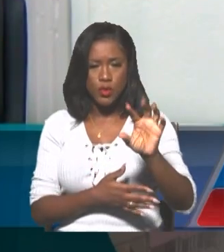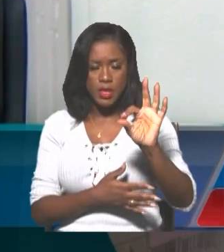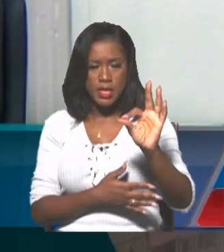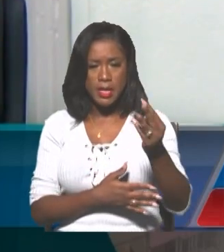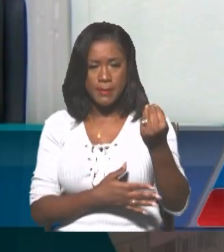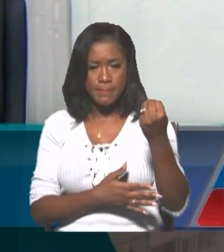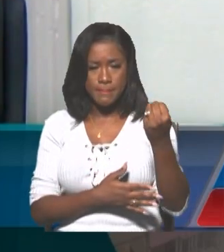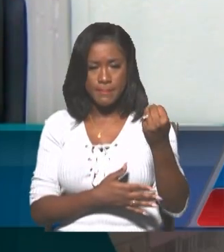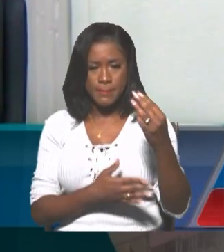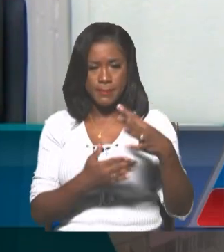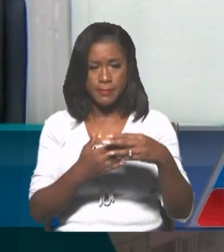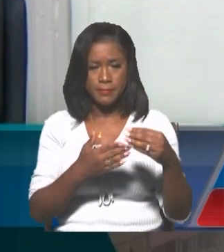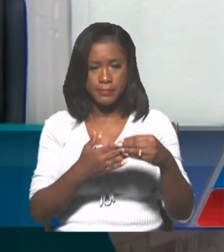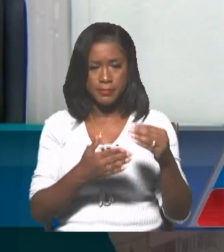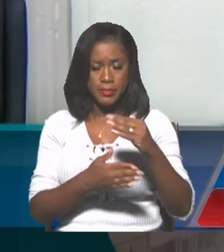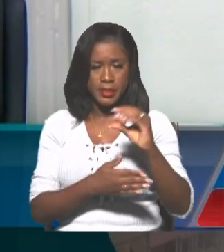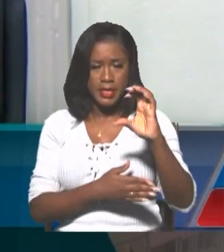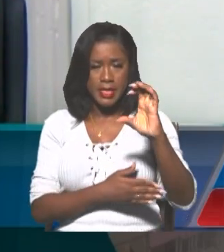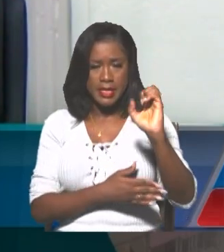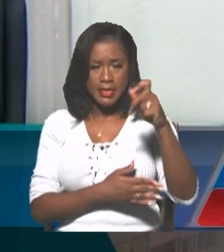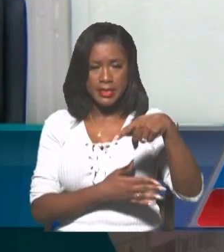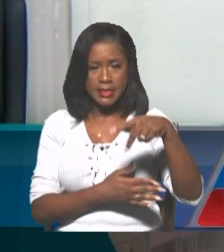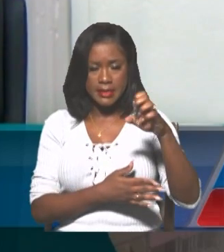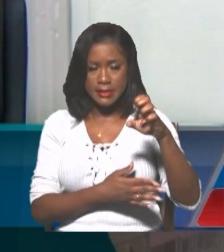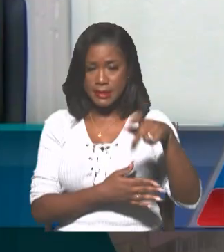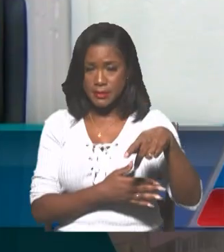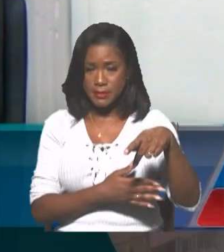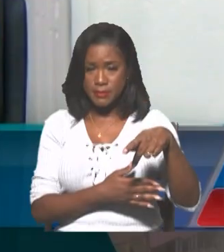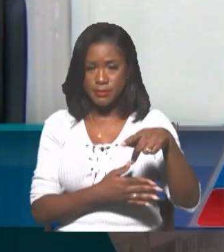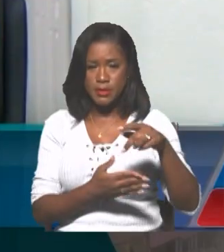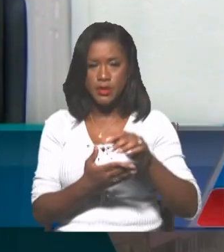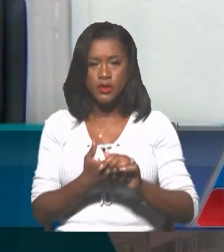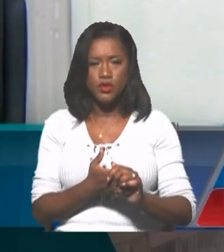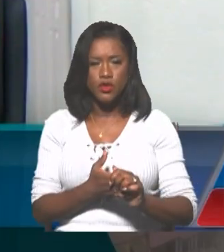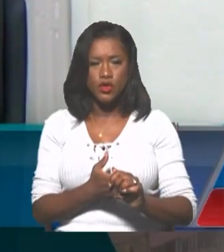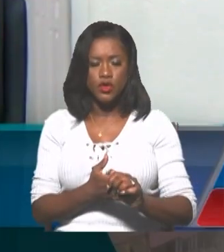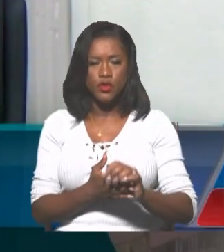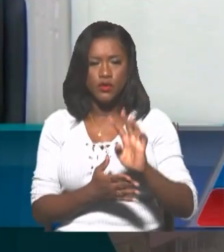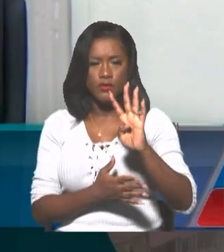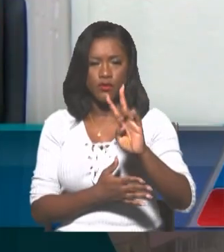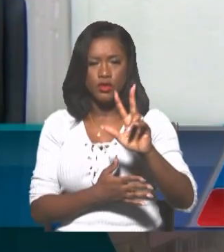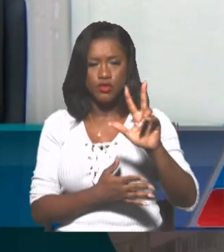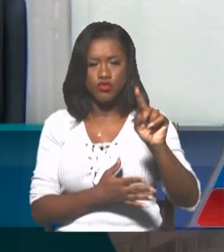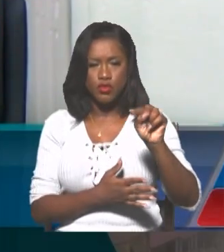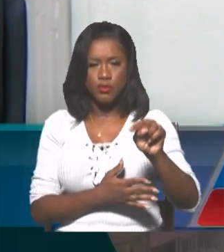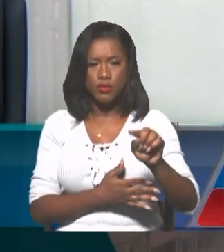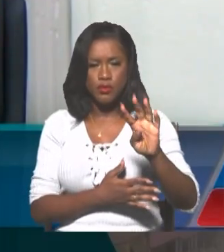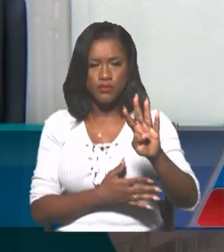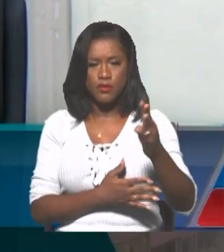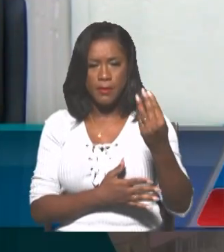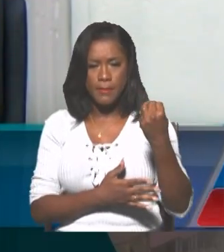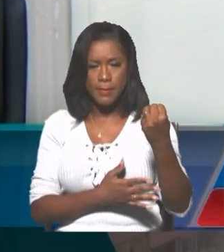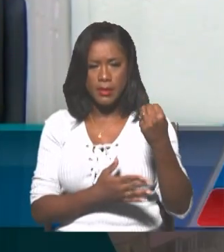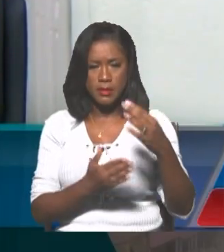million, and CPEP estimates of expenditure amounts to $43.4 million.